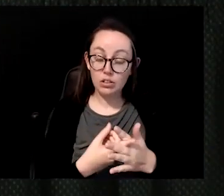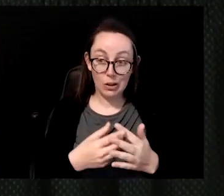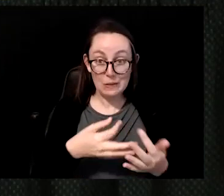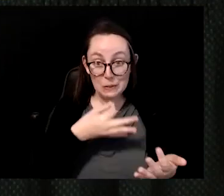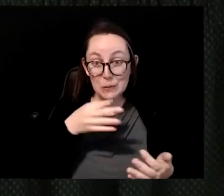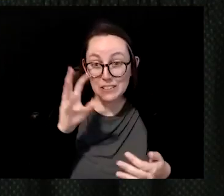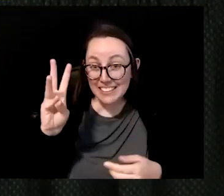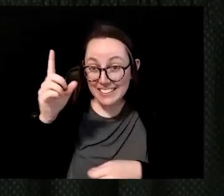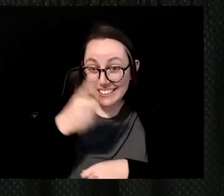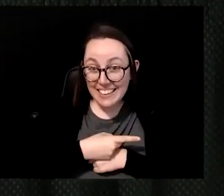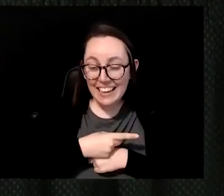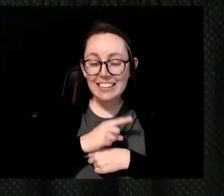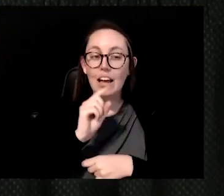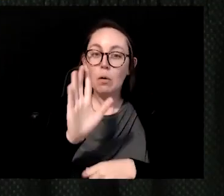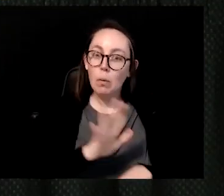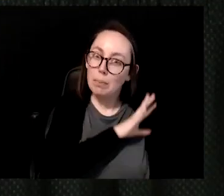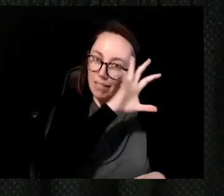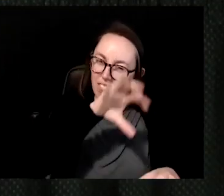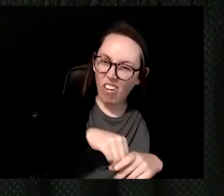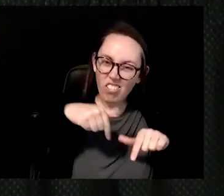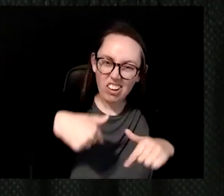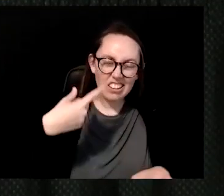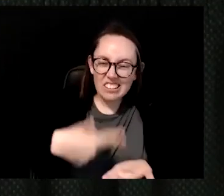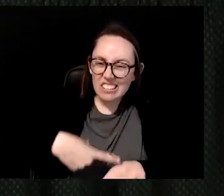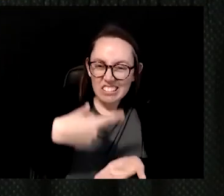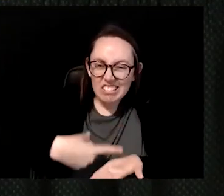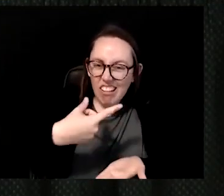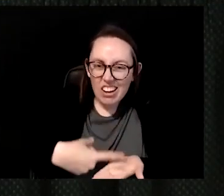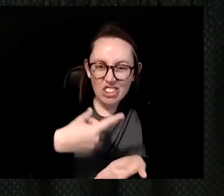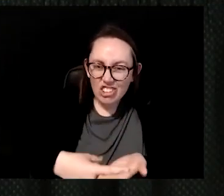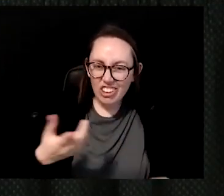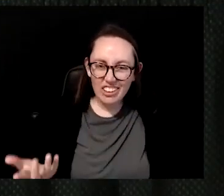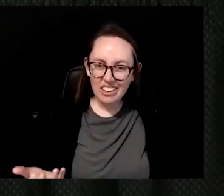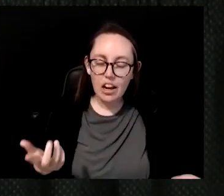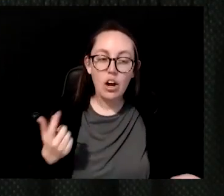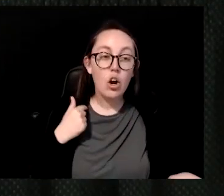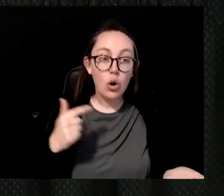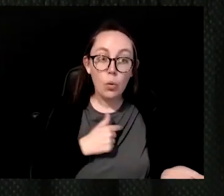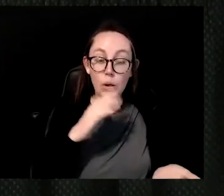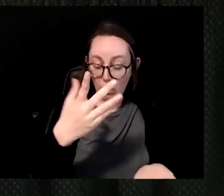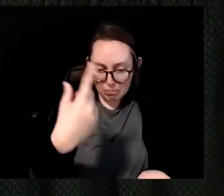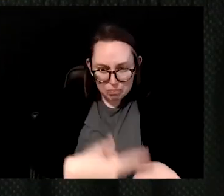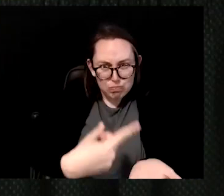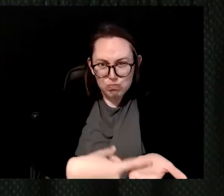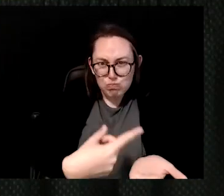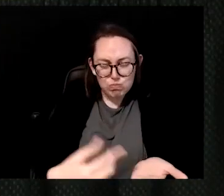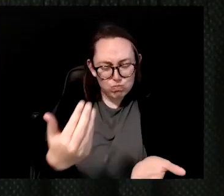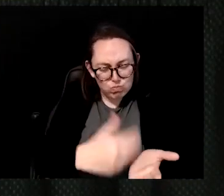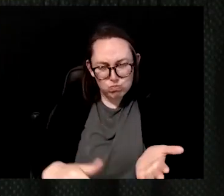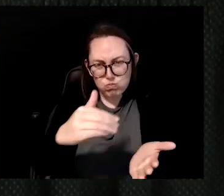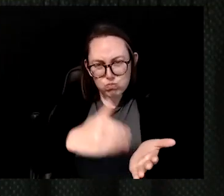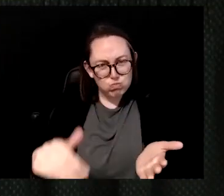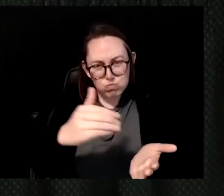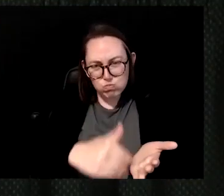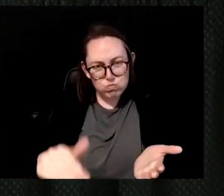of this whole discussion and we're going to be talking about this many times in between so you know I yeah I think uh